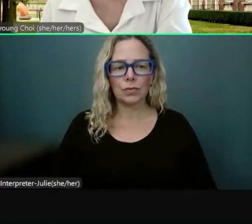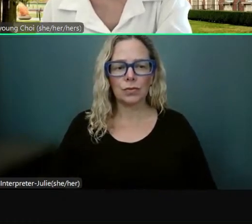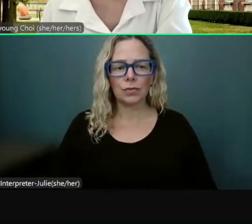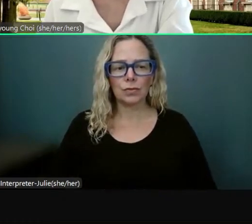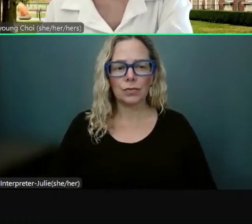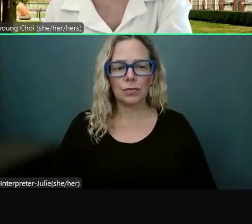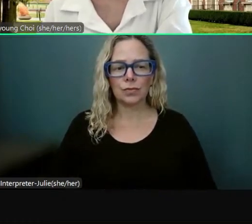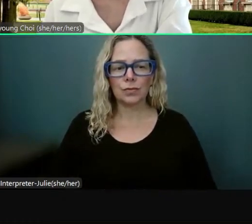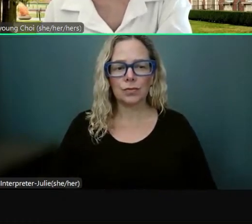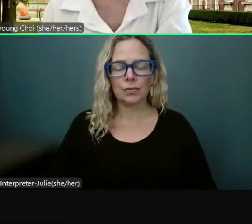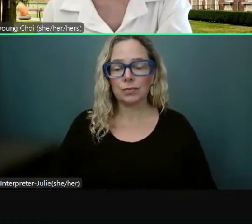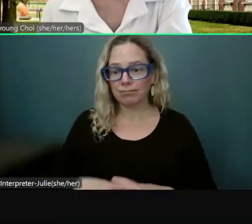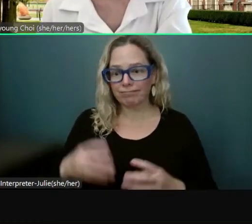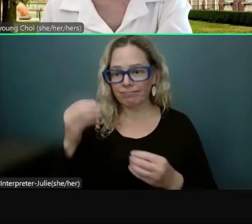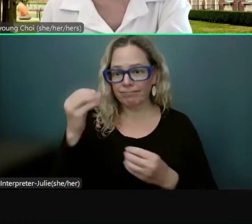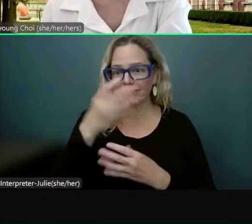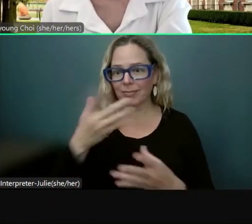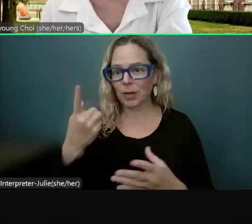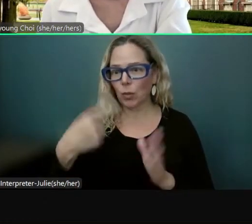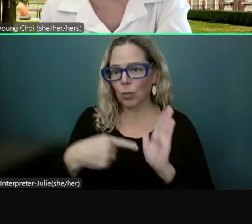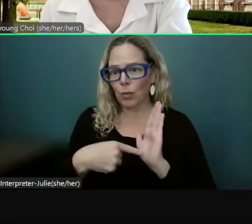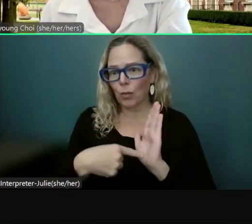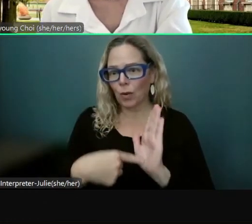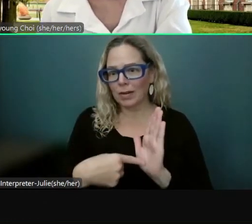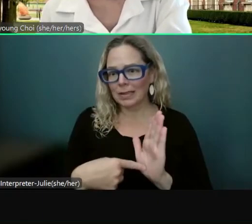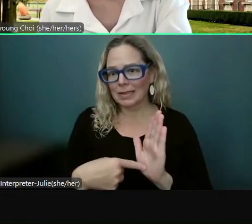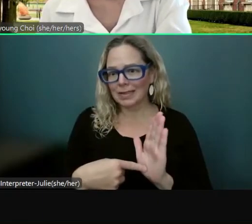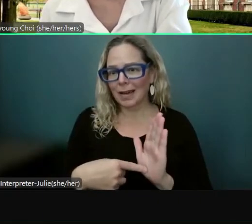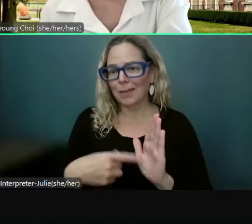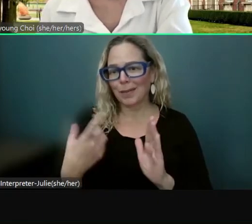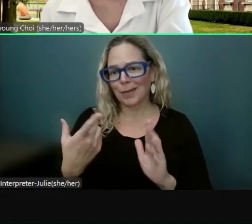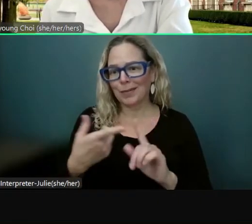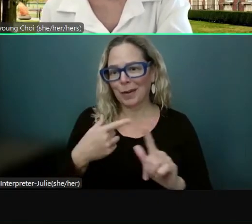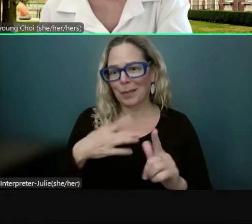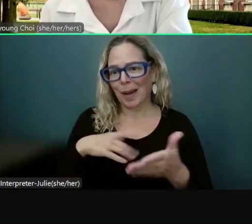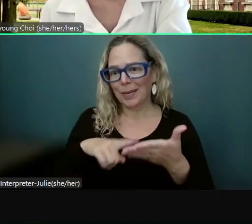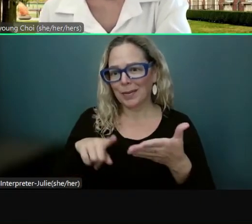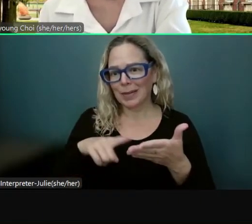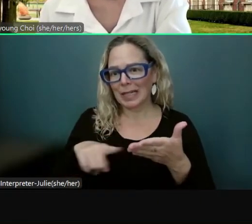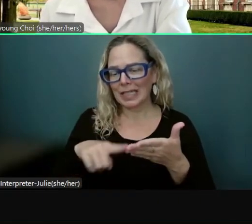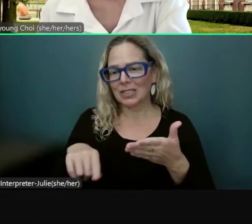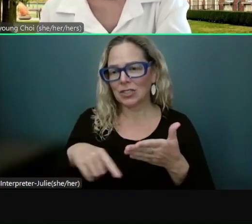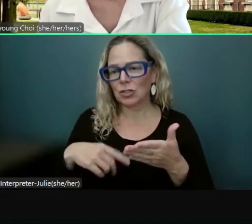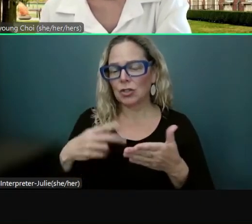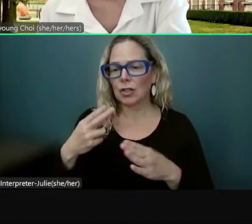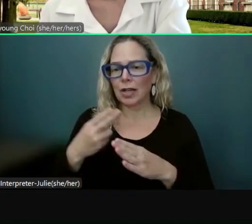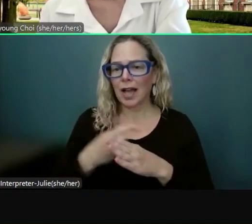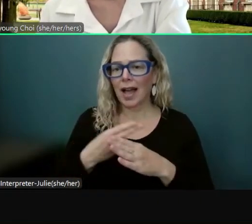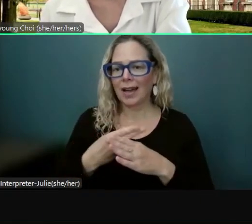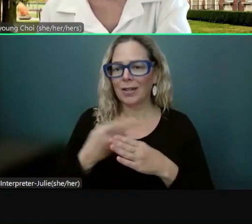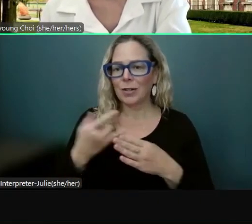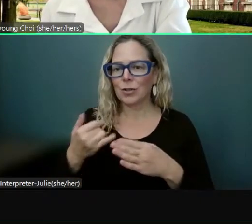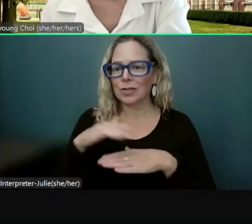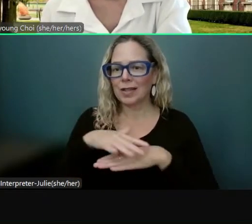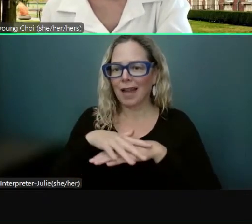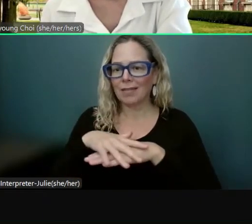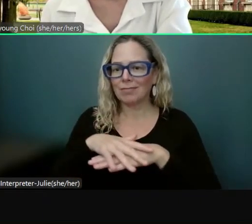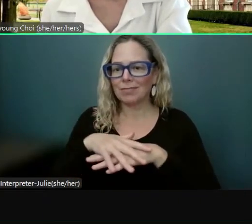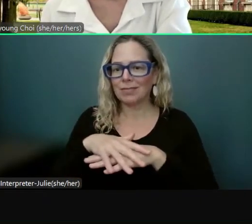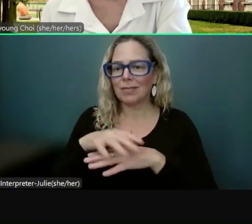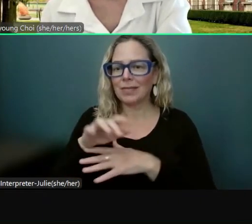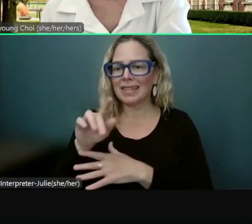To share one example from my research project, I applied this tactile technology in a